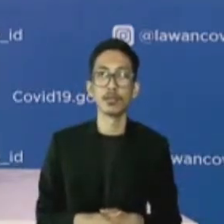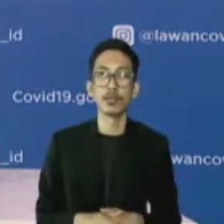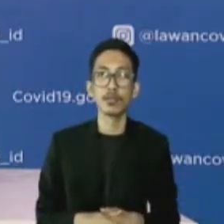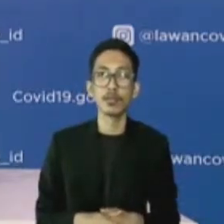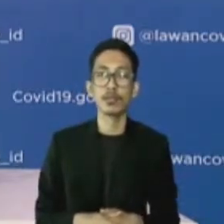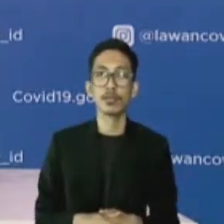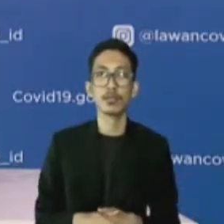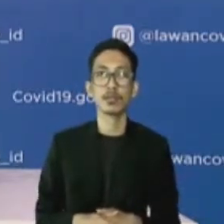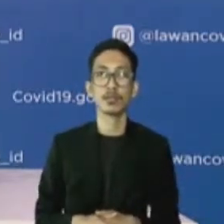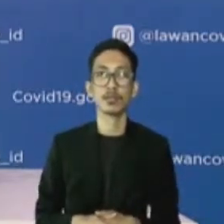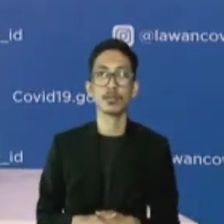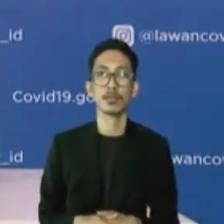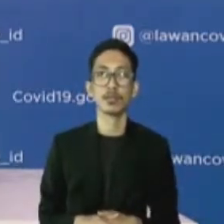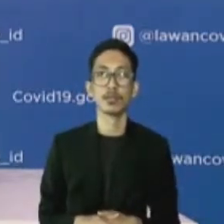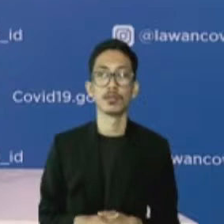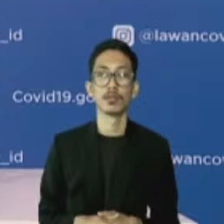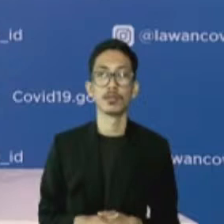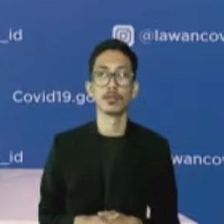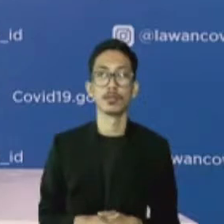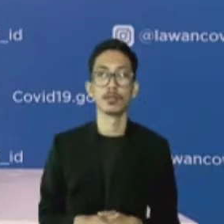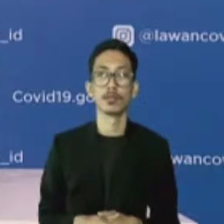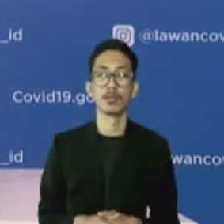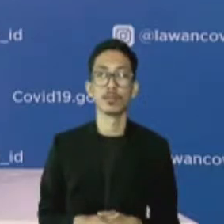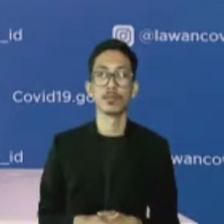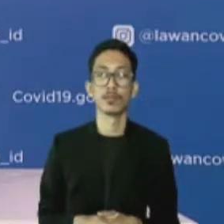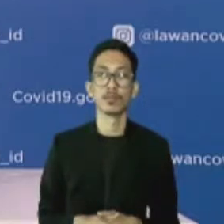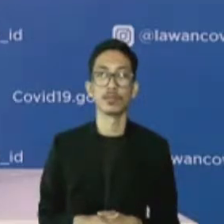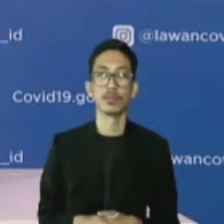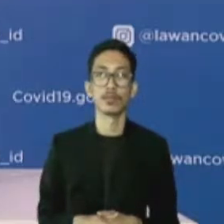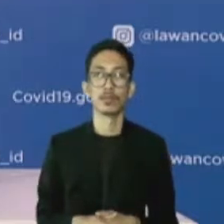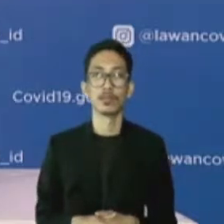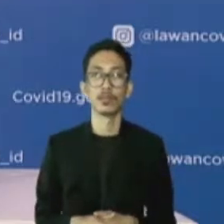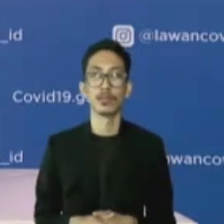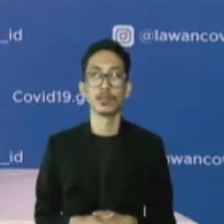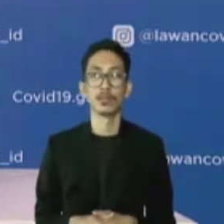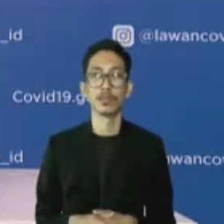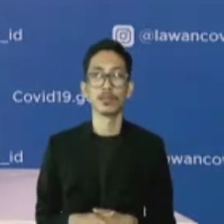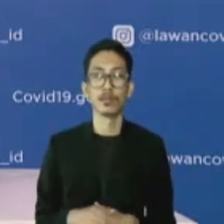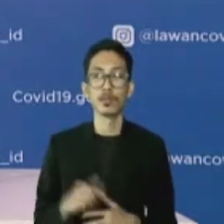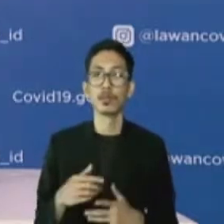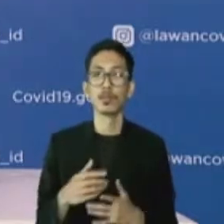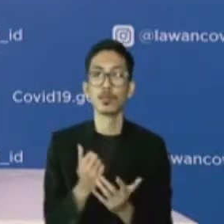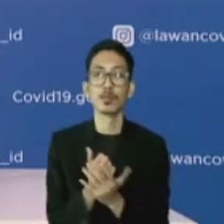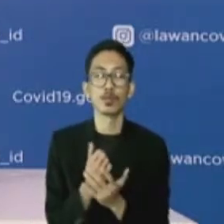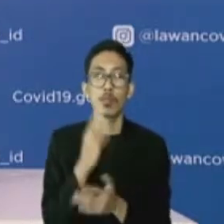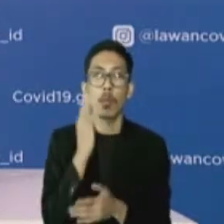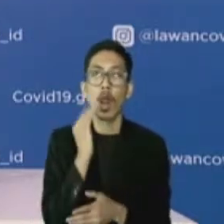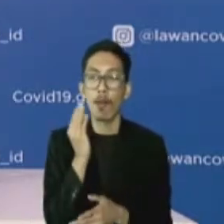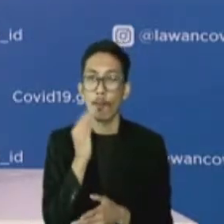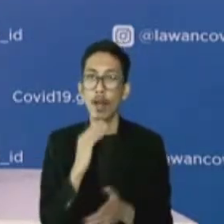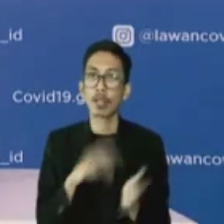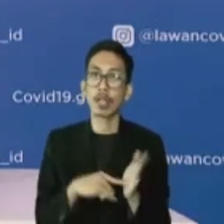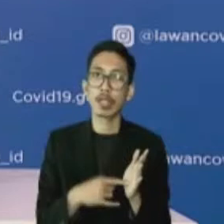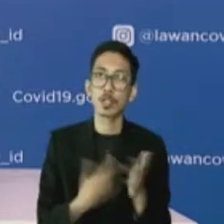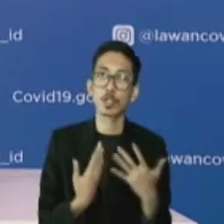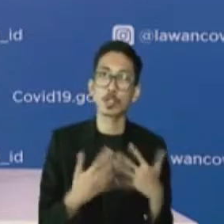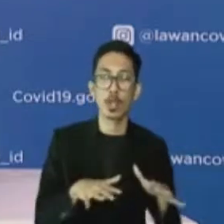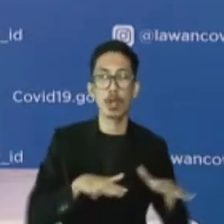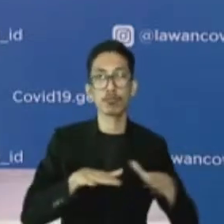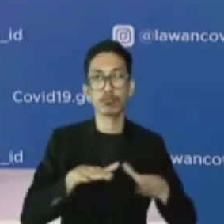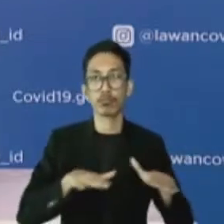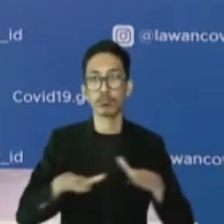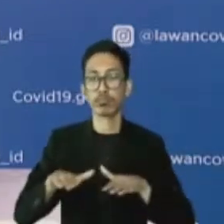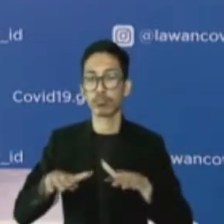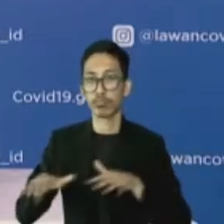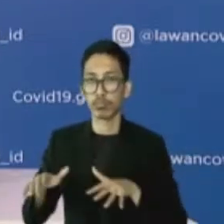resulted from careful considerations of various experts and practitioners in the relevant sectors.